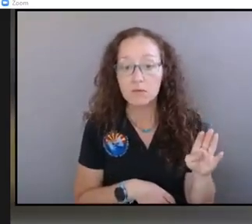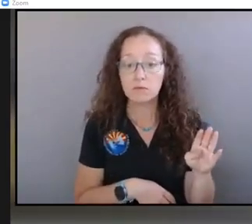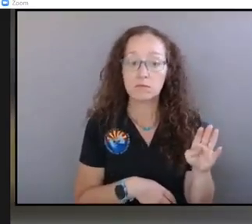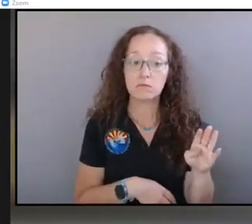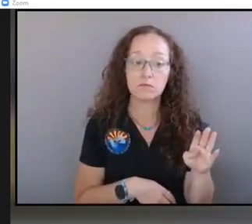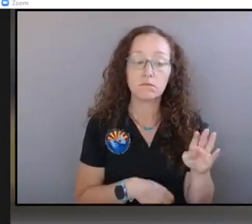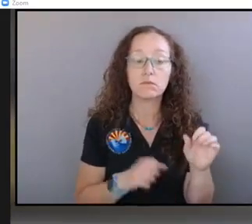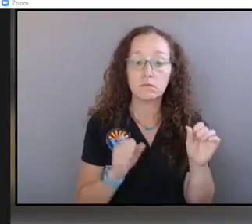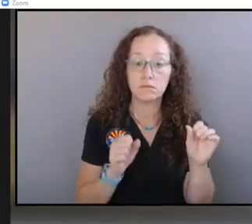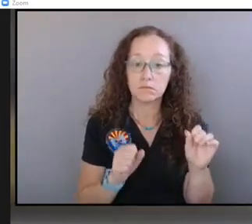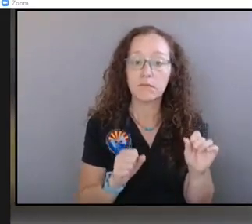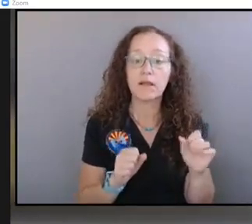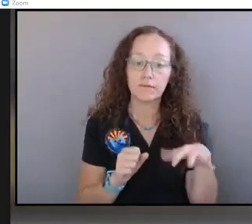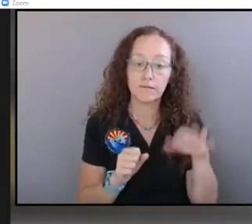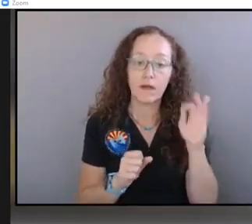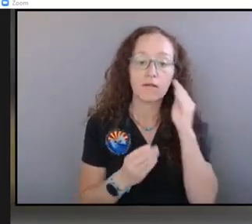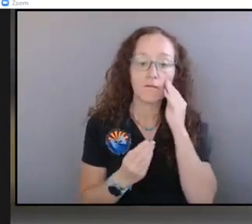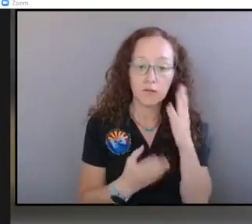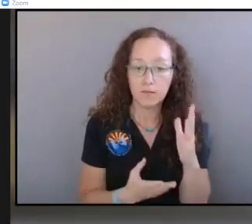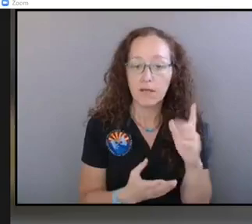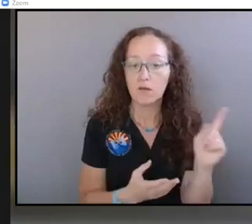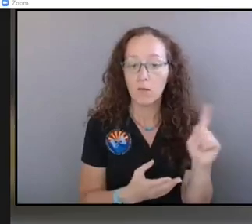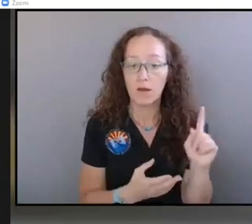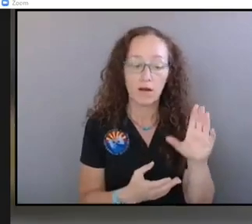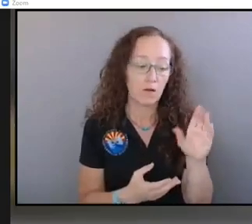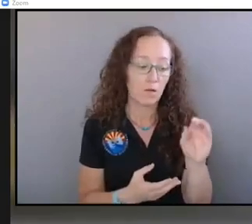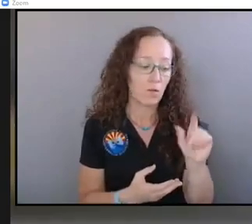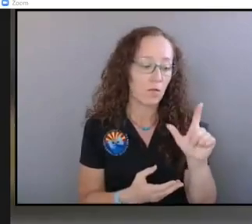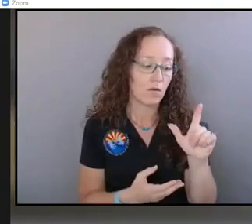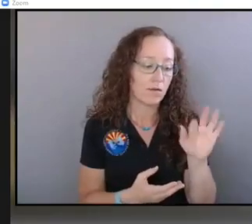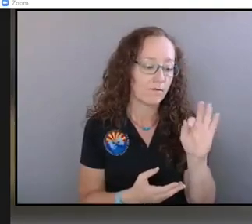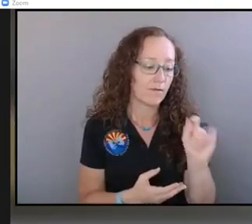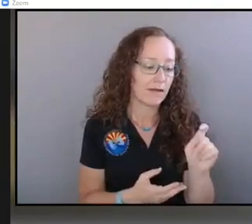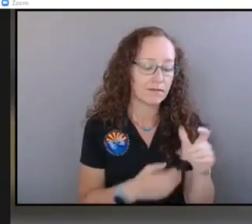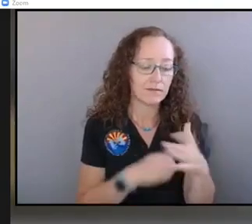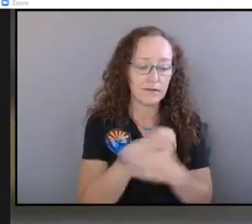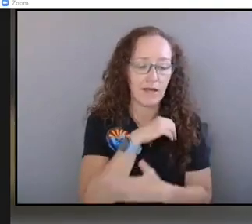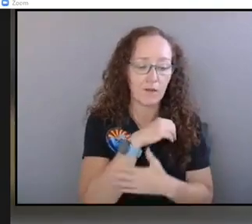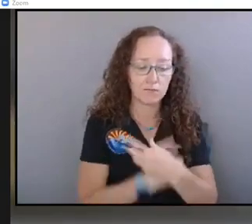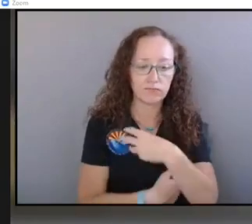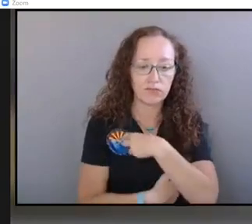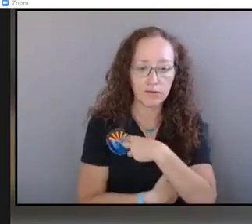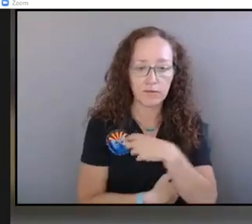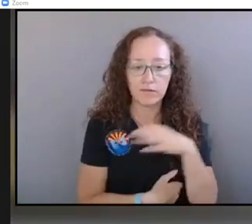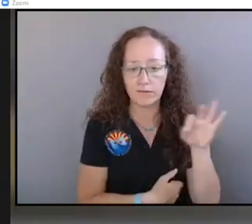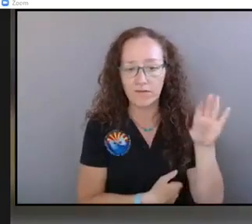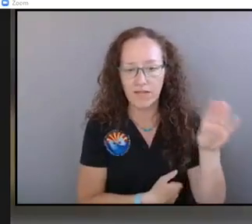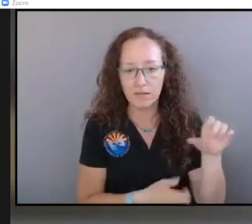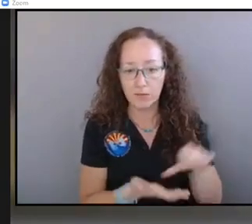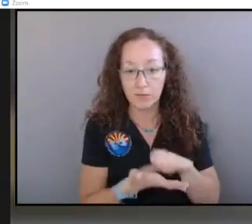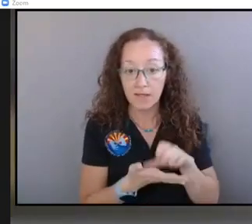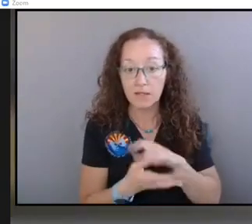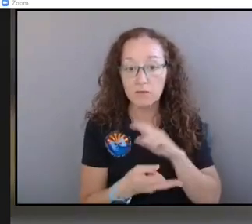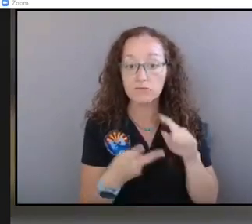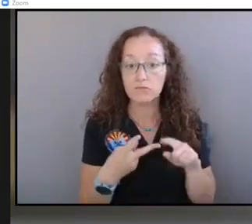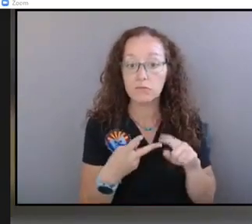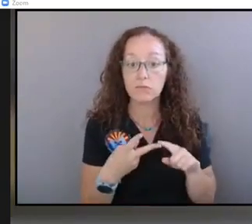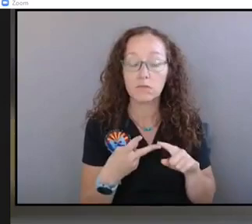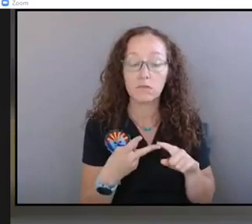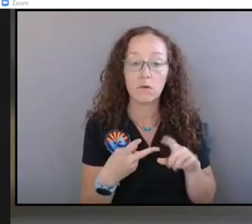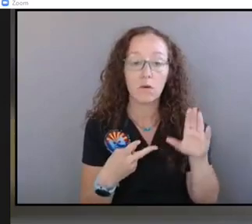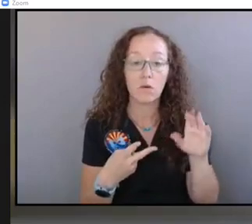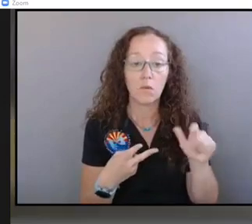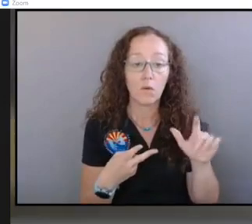the Colfax County Sheriff's Office Facebook page. You can also go to the Colfax County